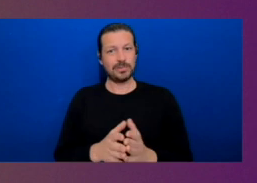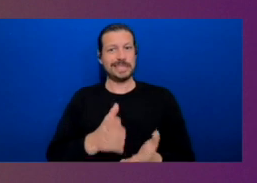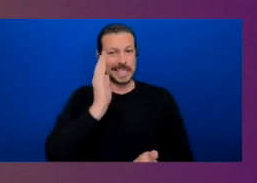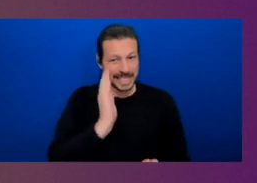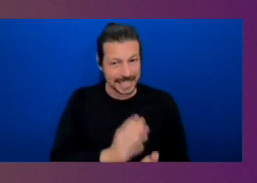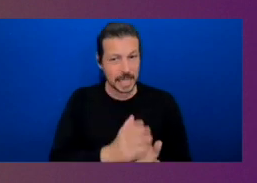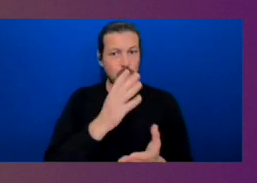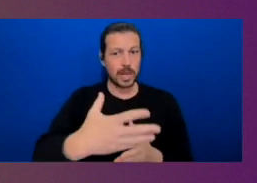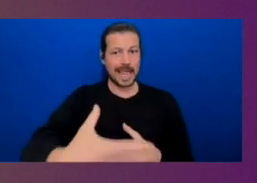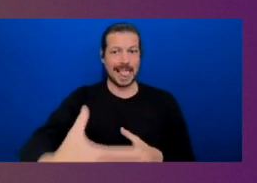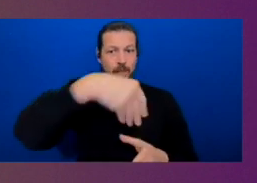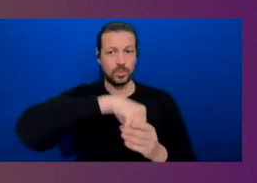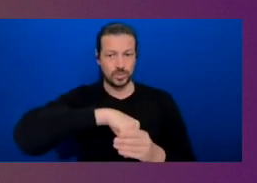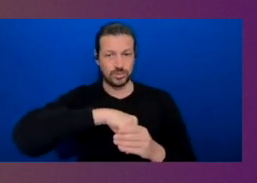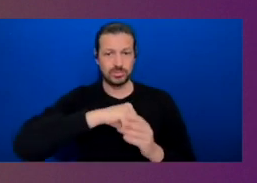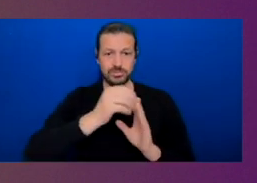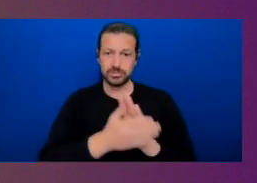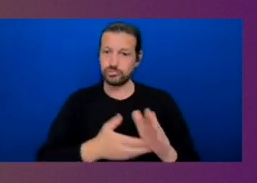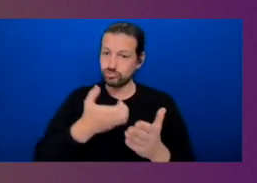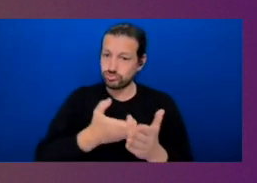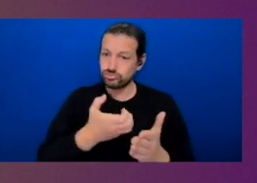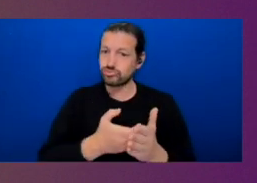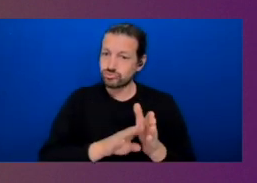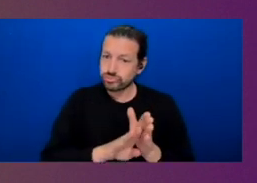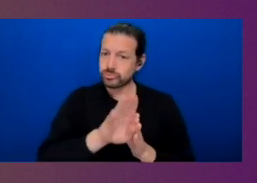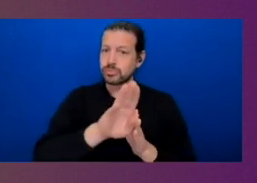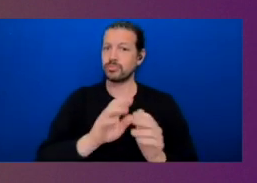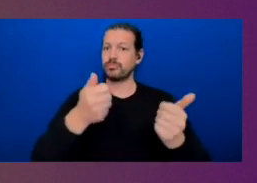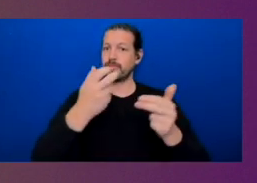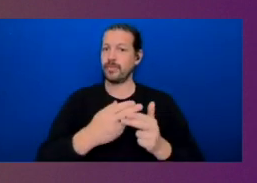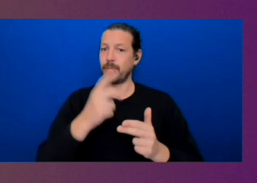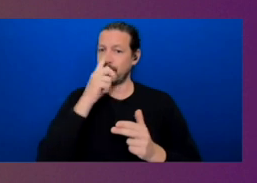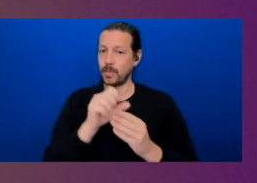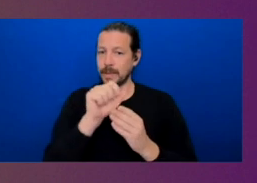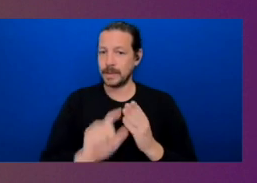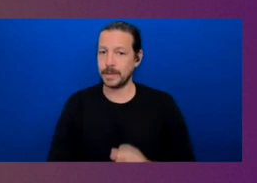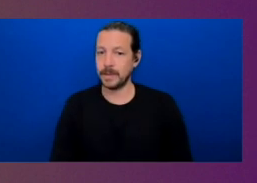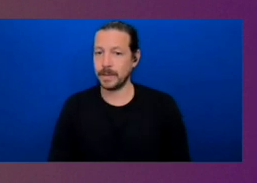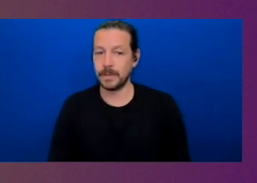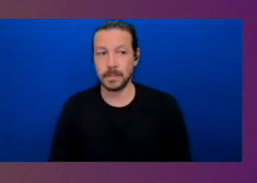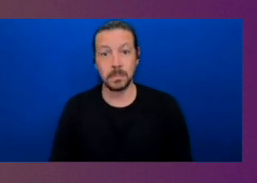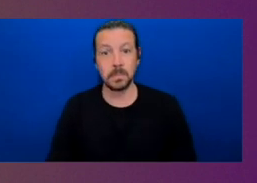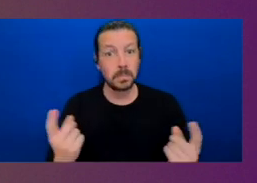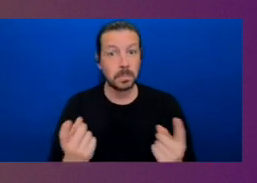lifts the economic participation of people with disabilities? Who would like to answer that one?